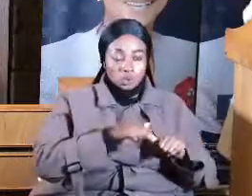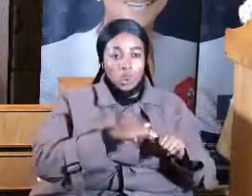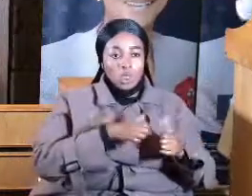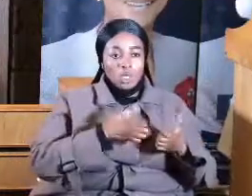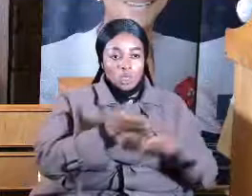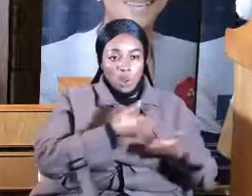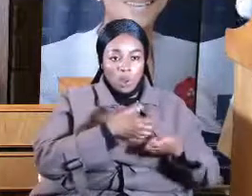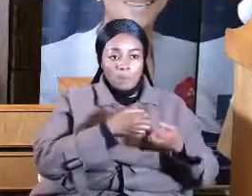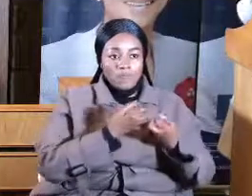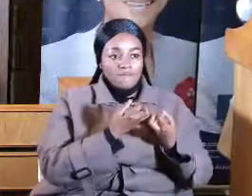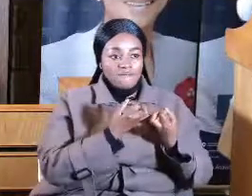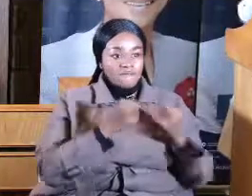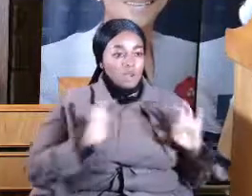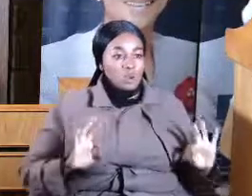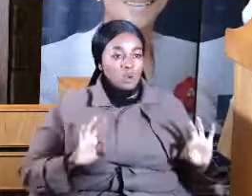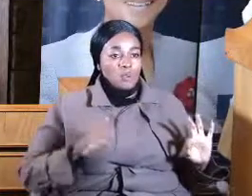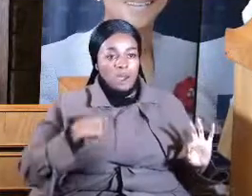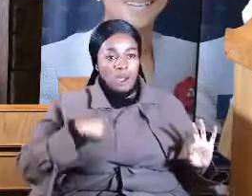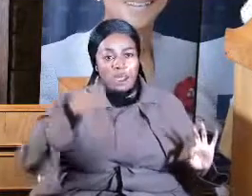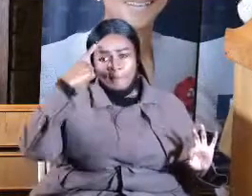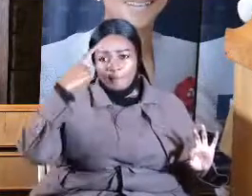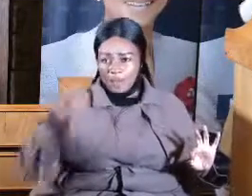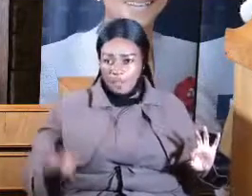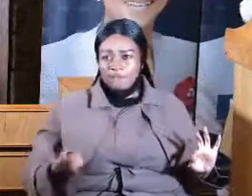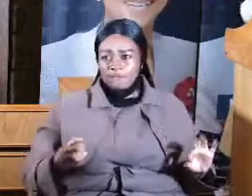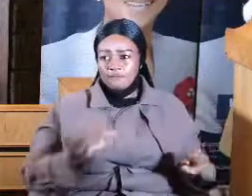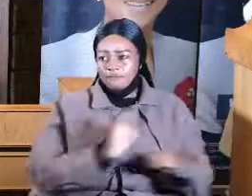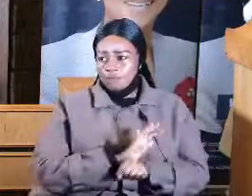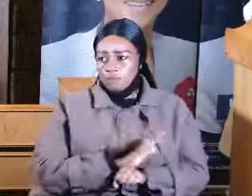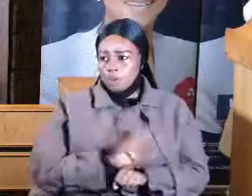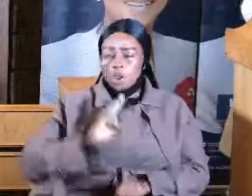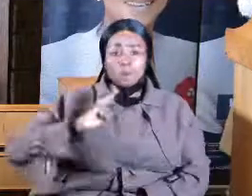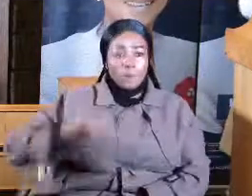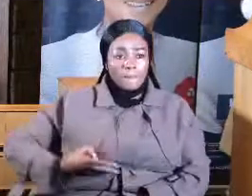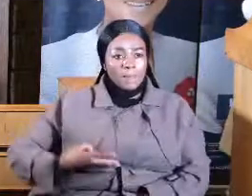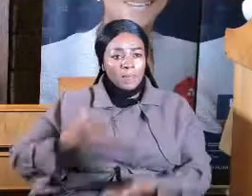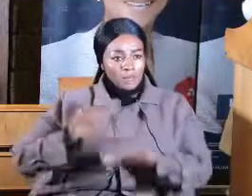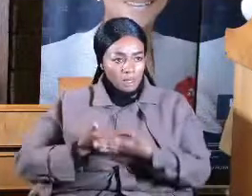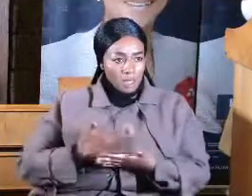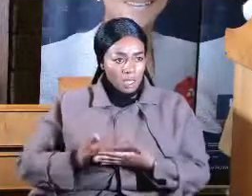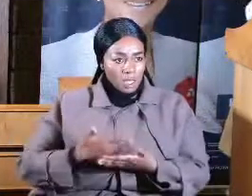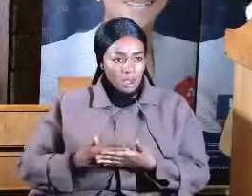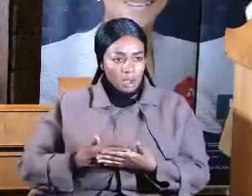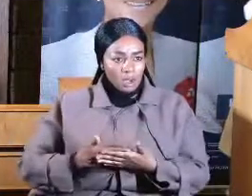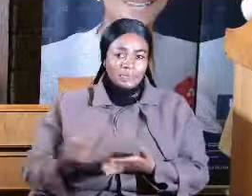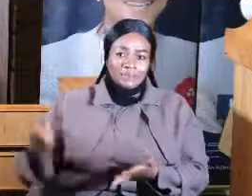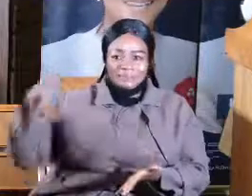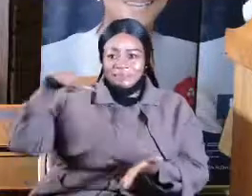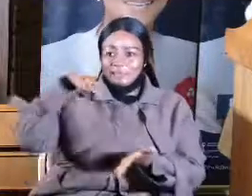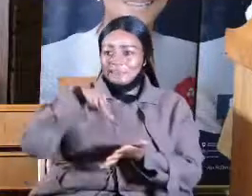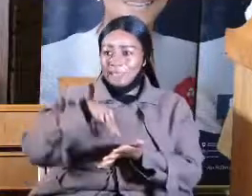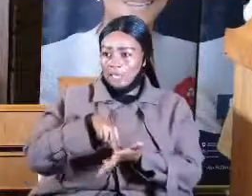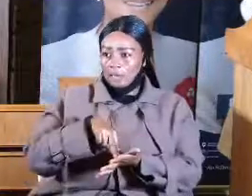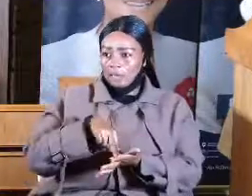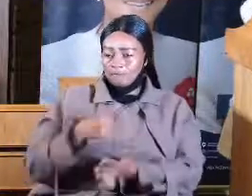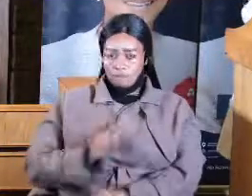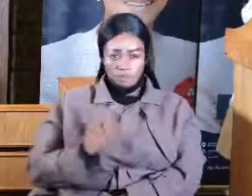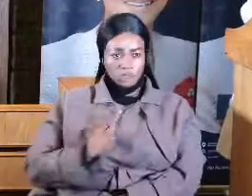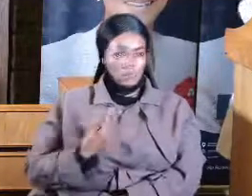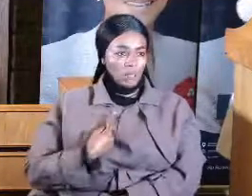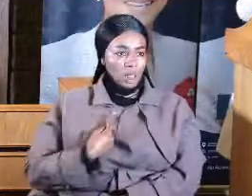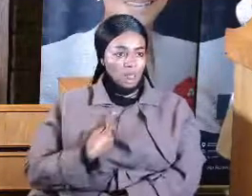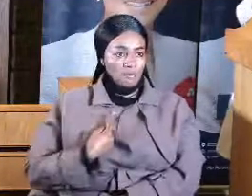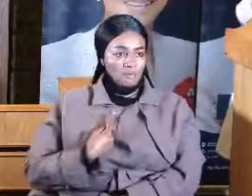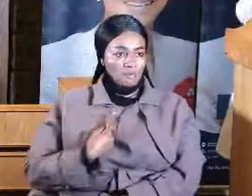freedom, I believe women could be able, in a way, to stand up for themselves